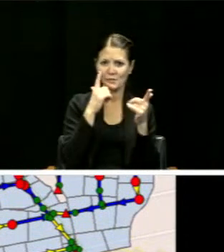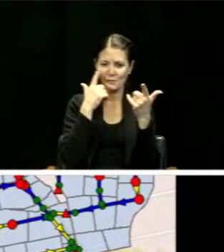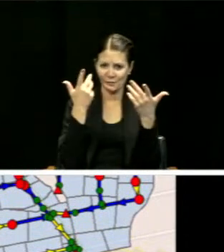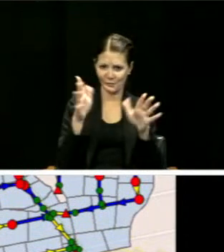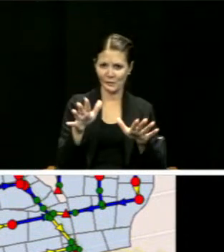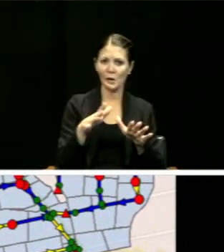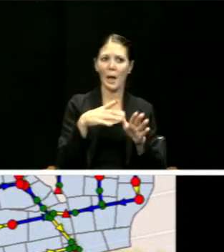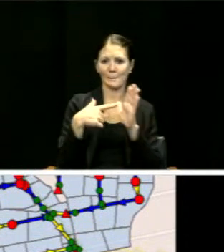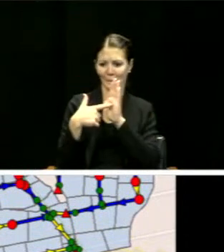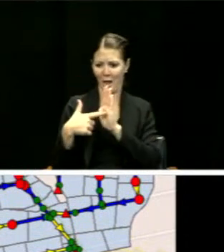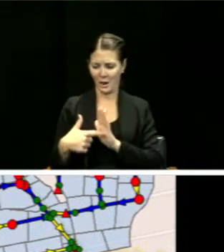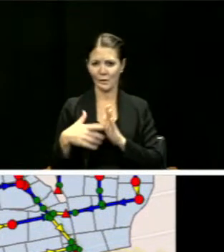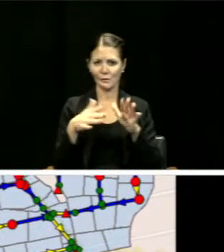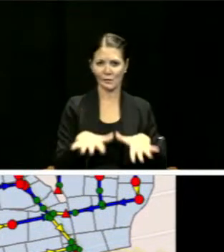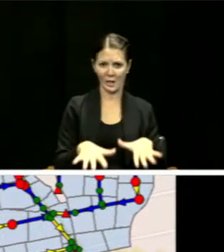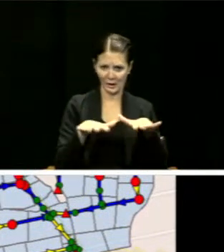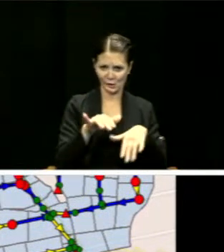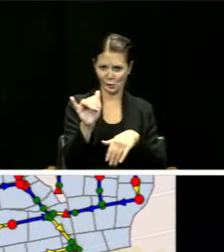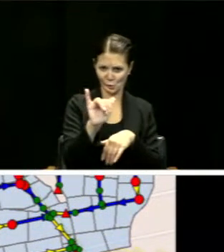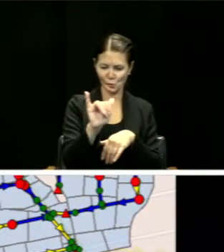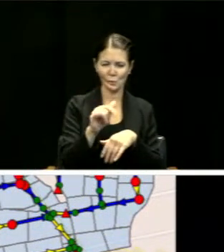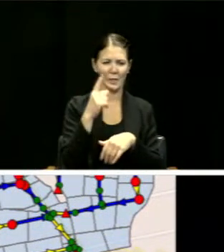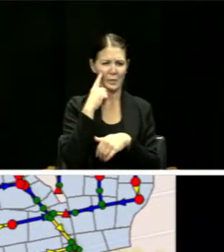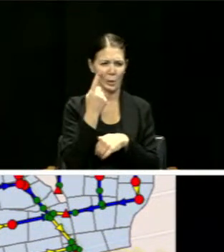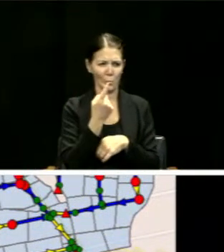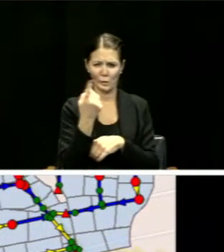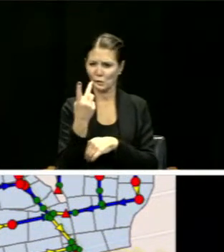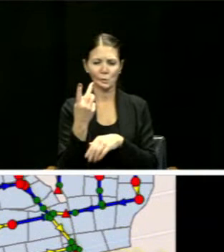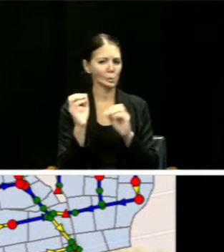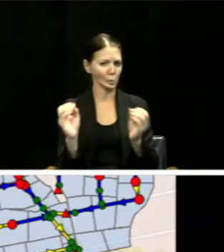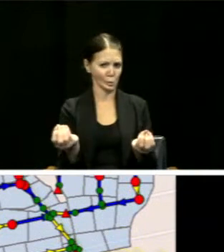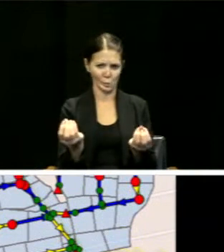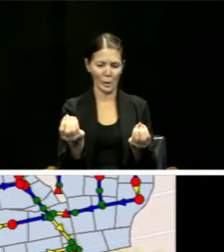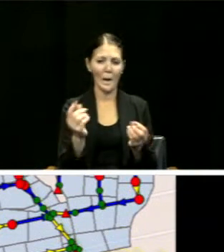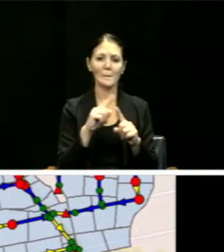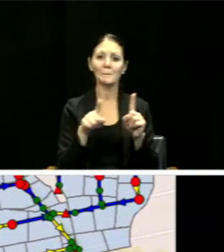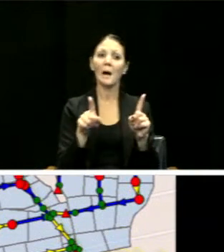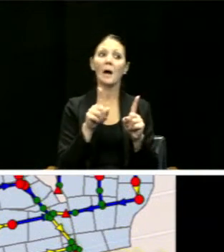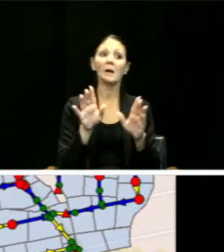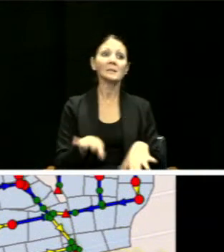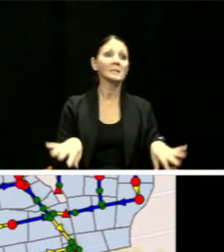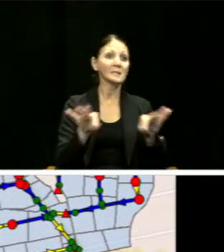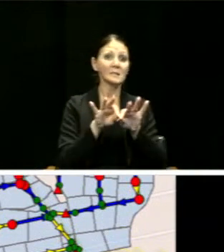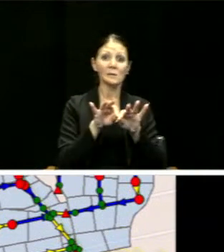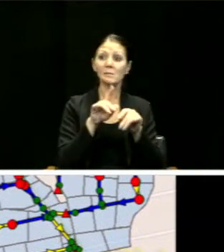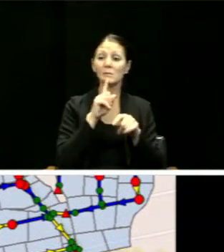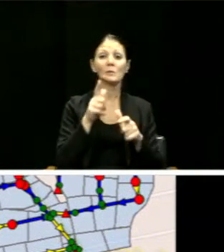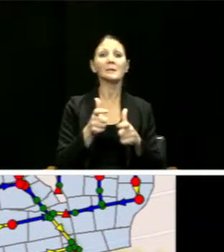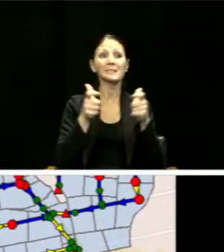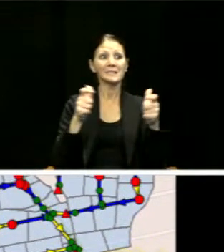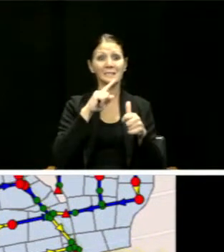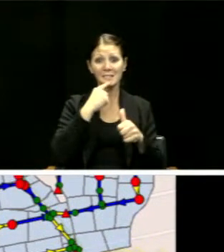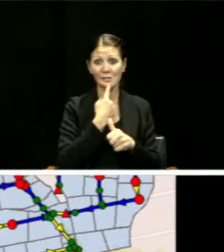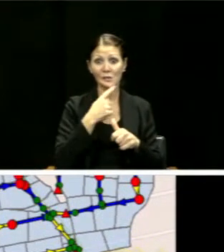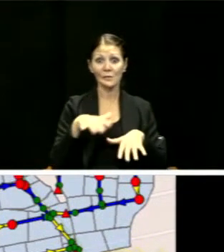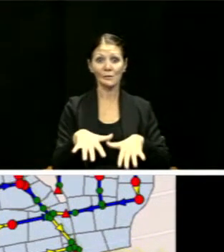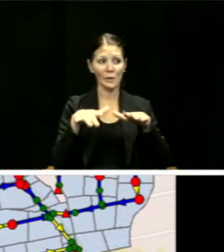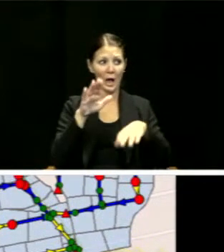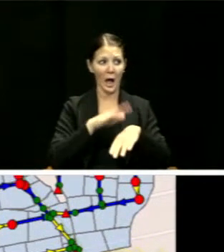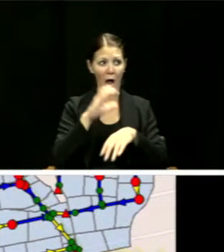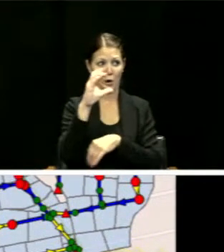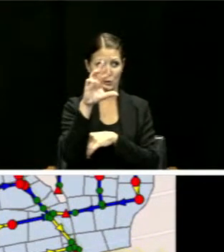and modeled flooding, and there's like 1 or 2 that do not. But the significant flooding occurs along